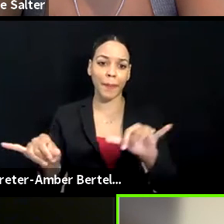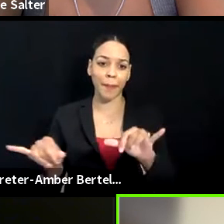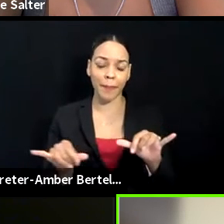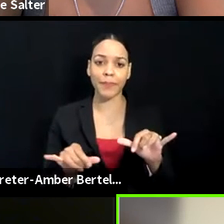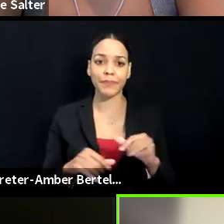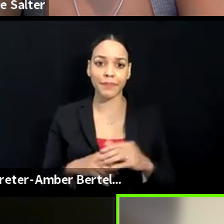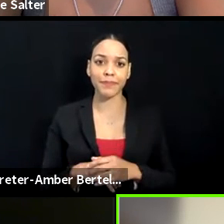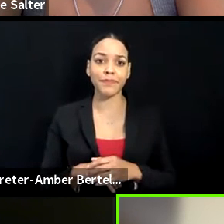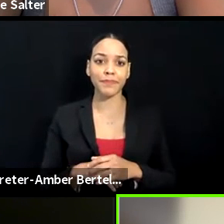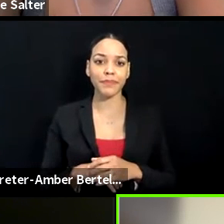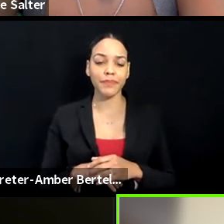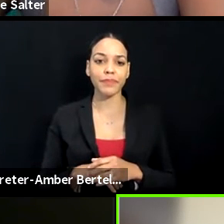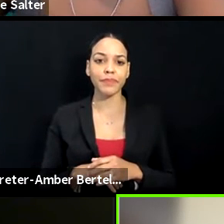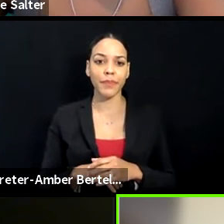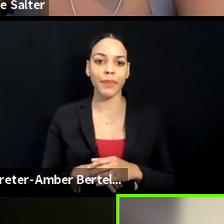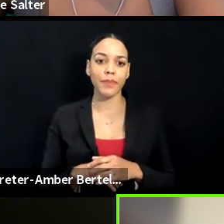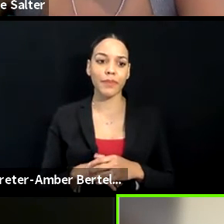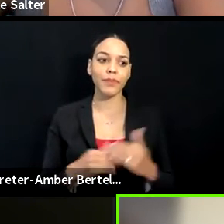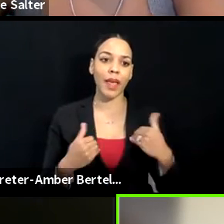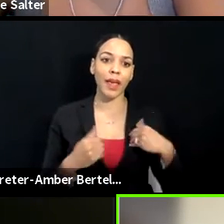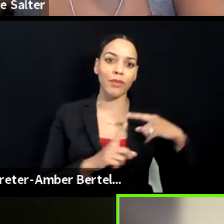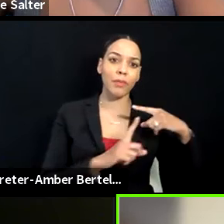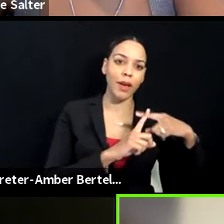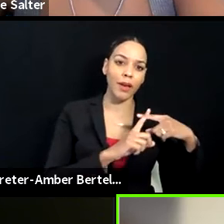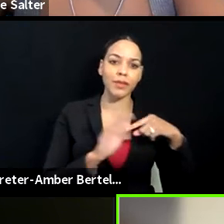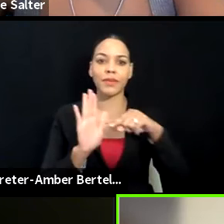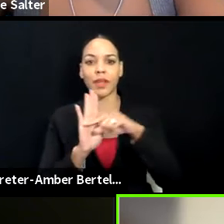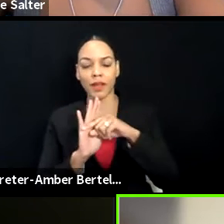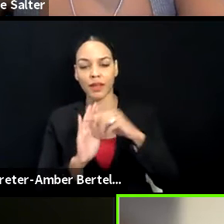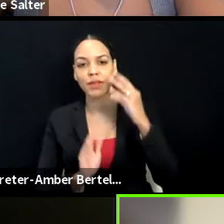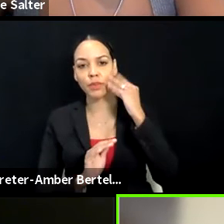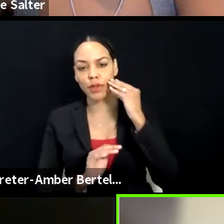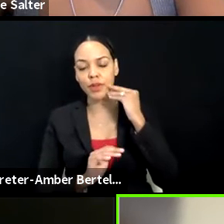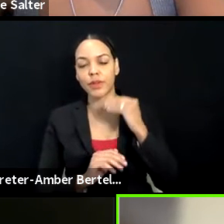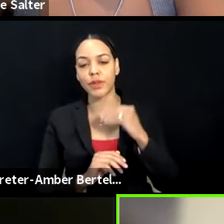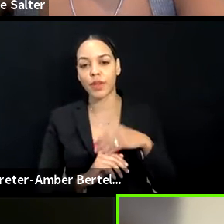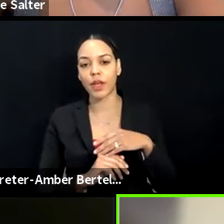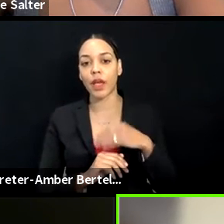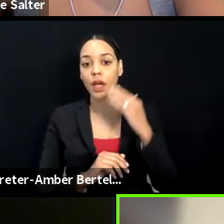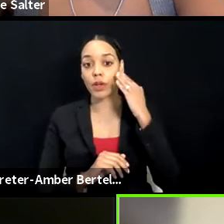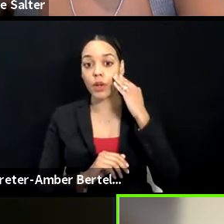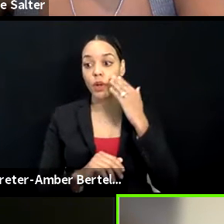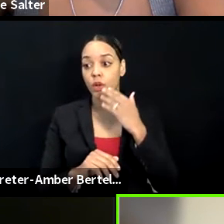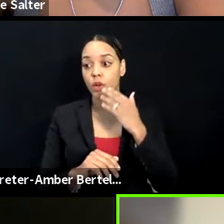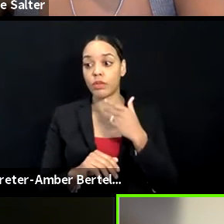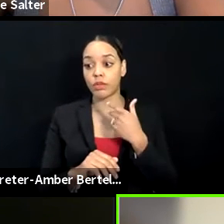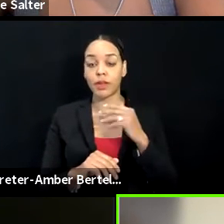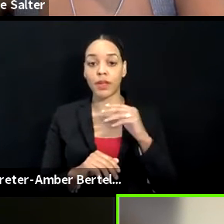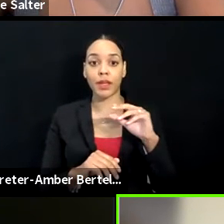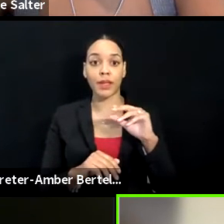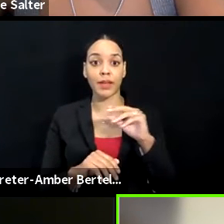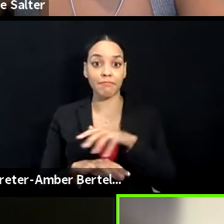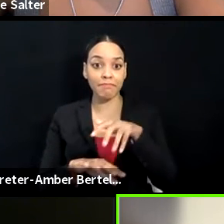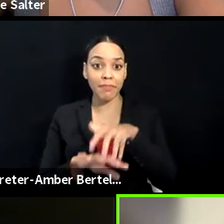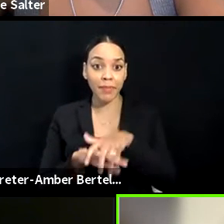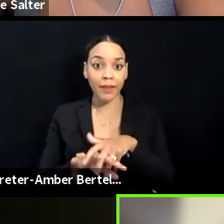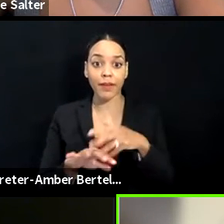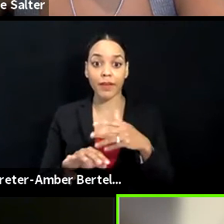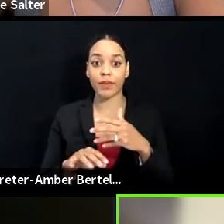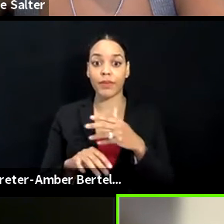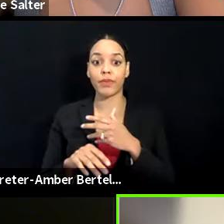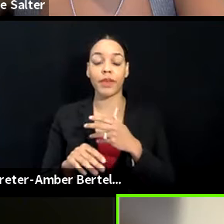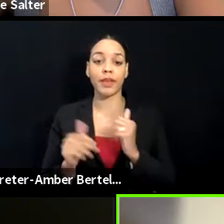touched by it, good and bad. And we've lost, you know, I know in the Native theater community, we've lost some very, very cherished